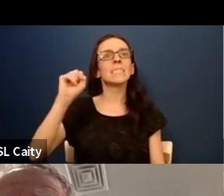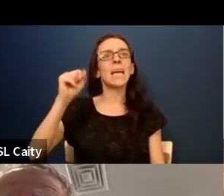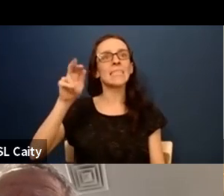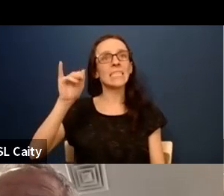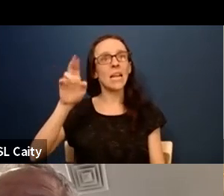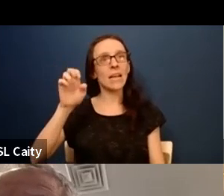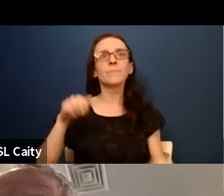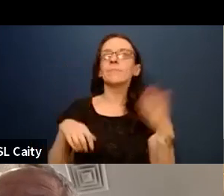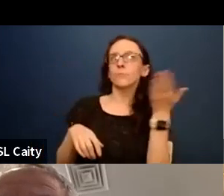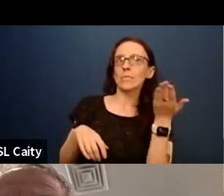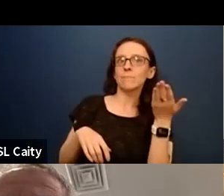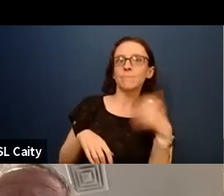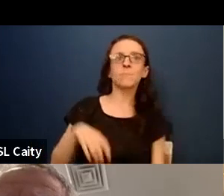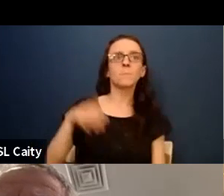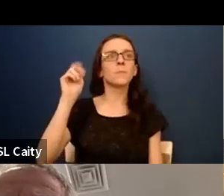Mr. Chernow,